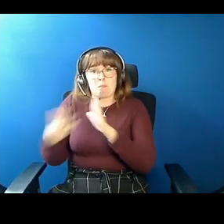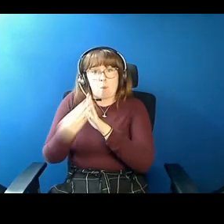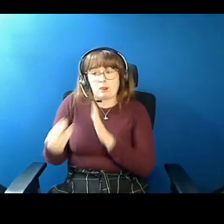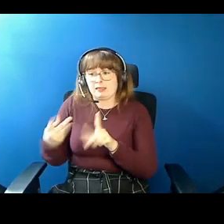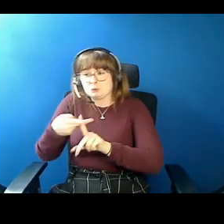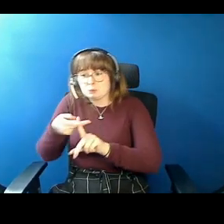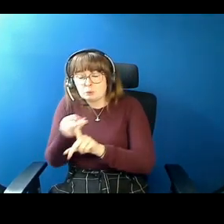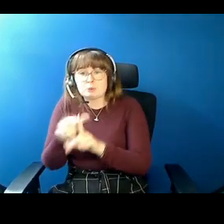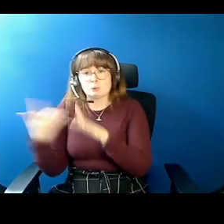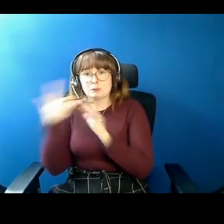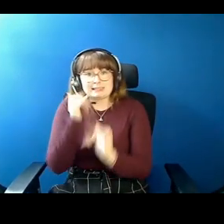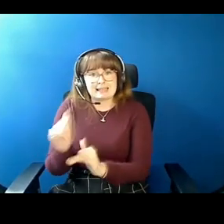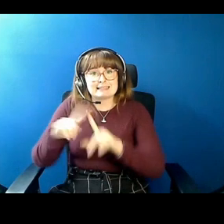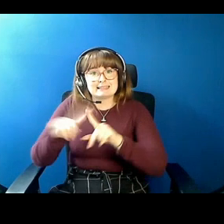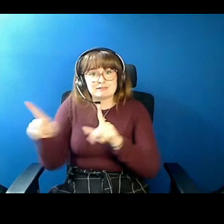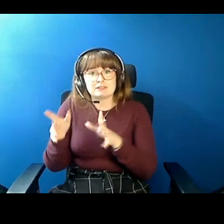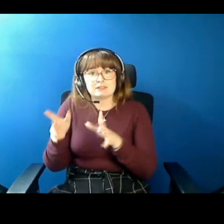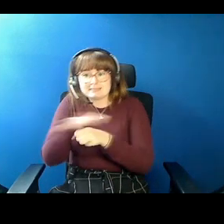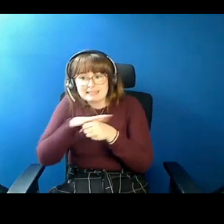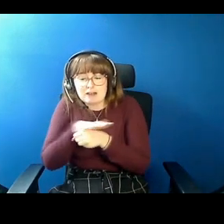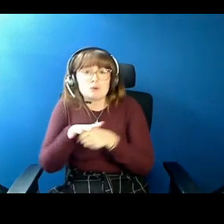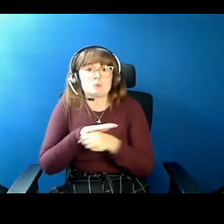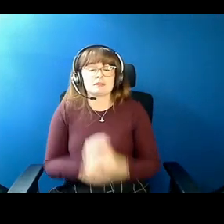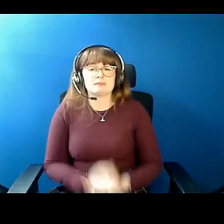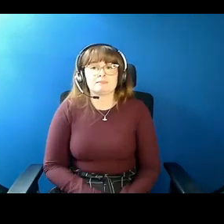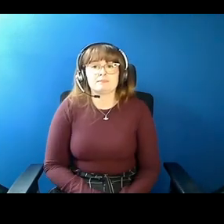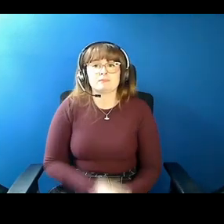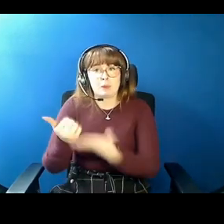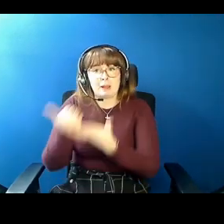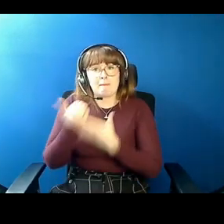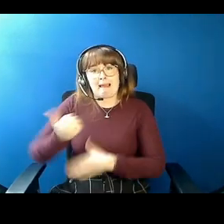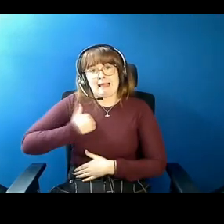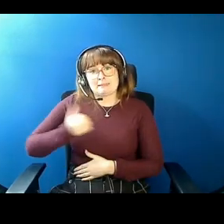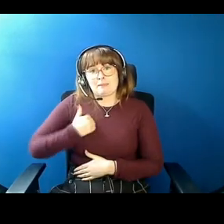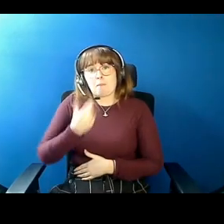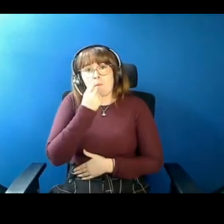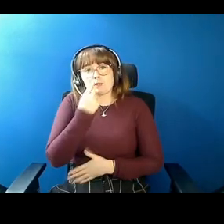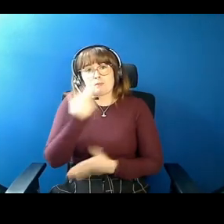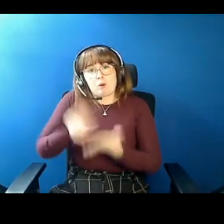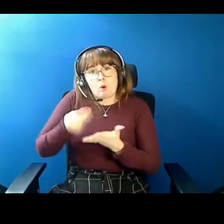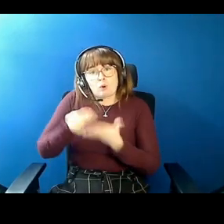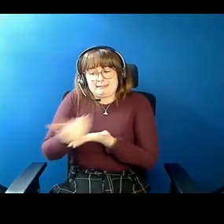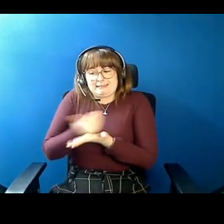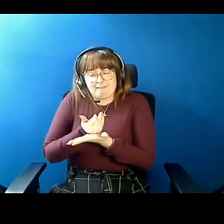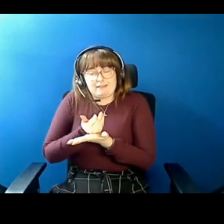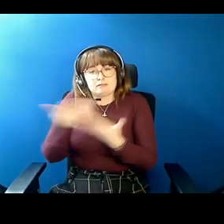different retrofit scenarios on batches of properties to help estimate potential costs and savings, and